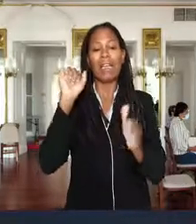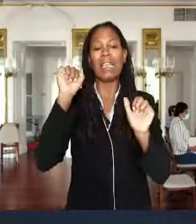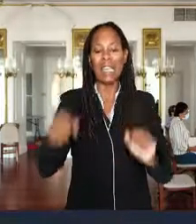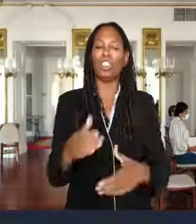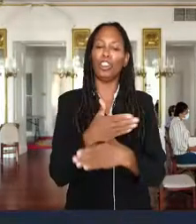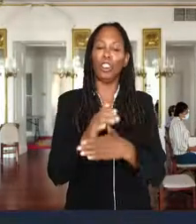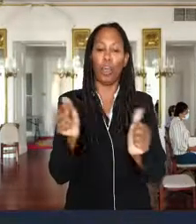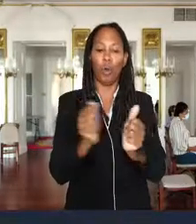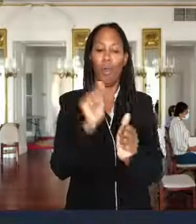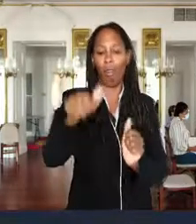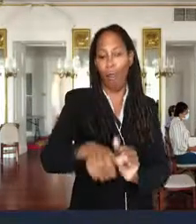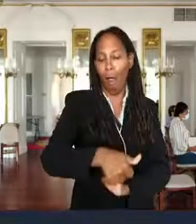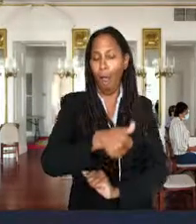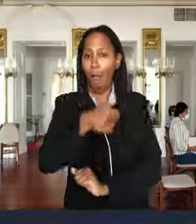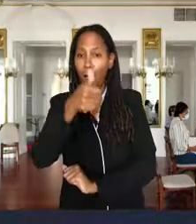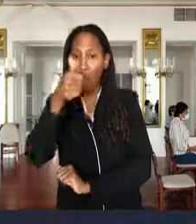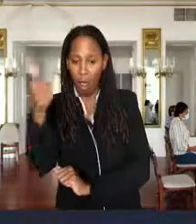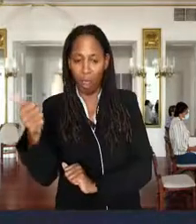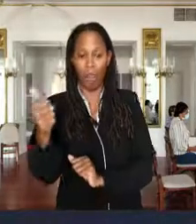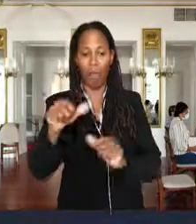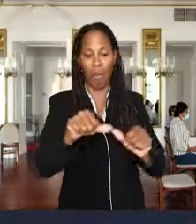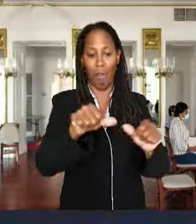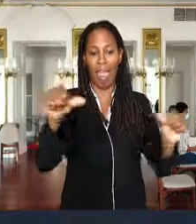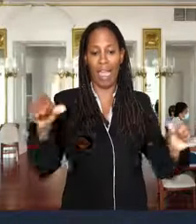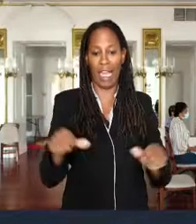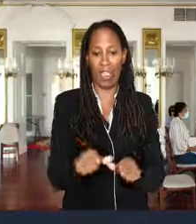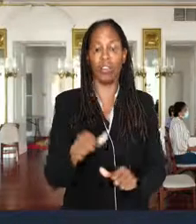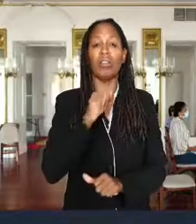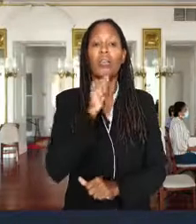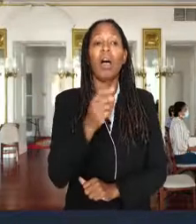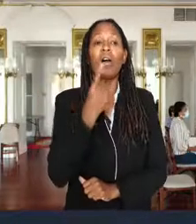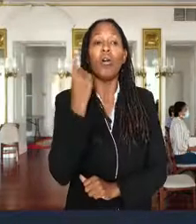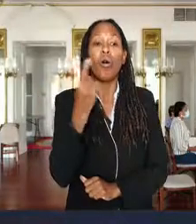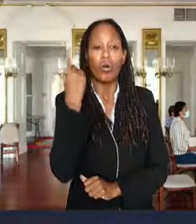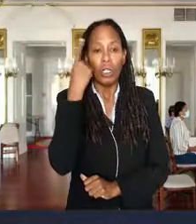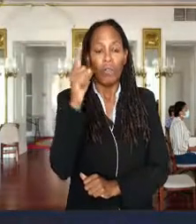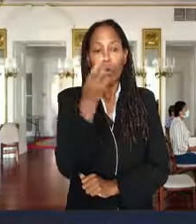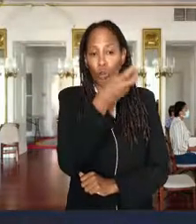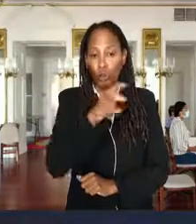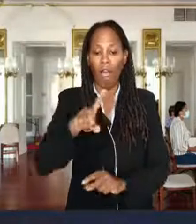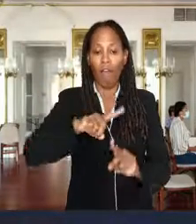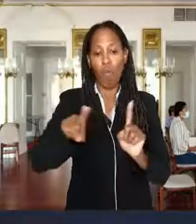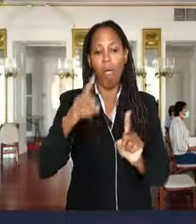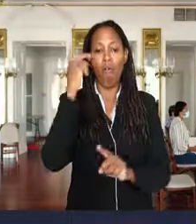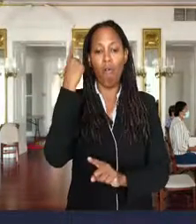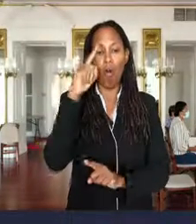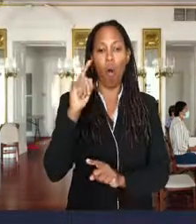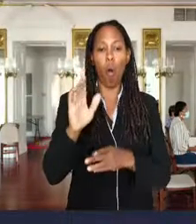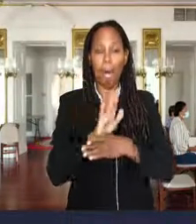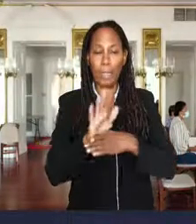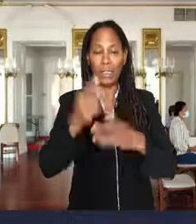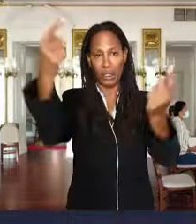it not just to travel, but entering businesses throughout the territory as well, or having